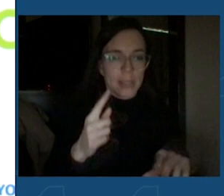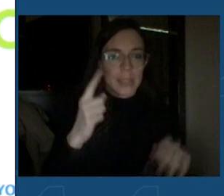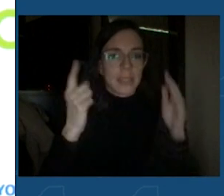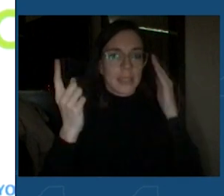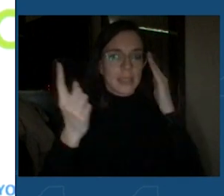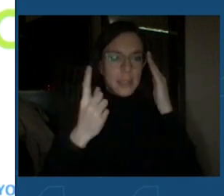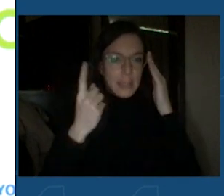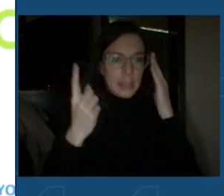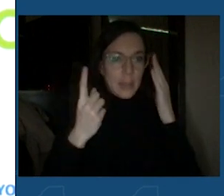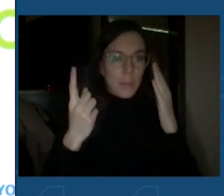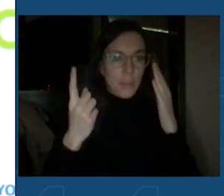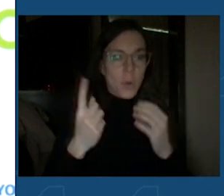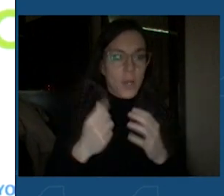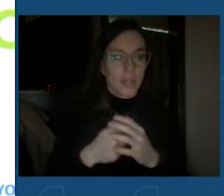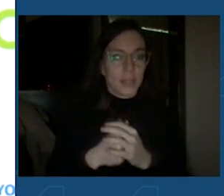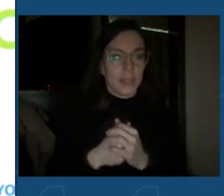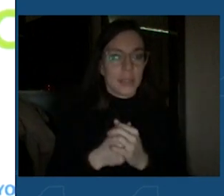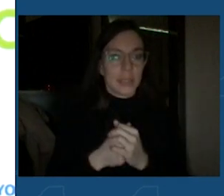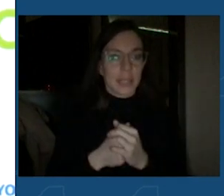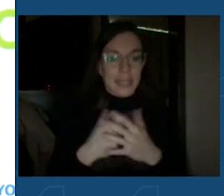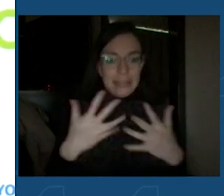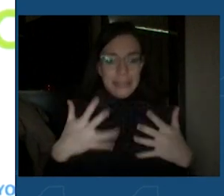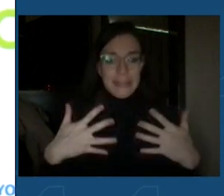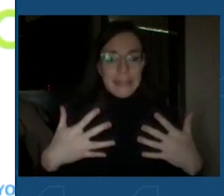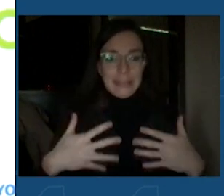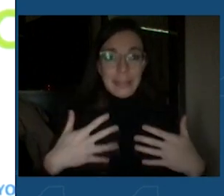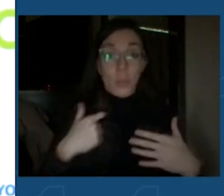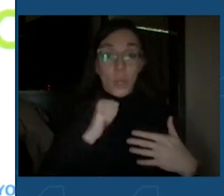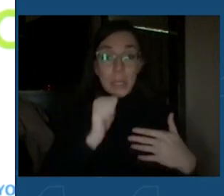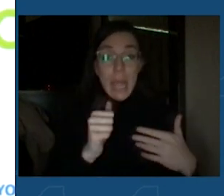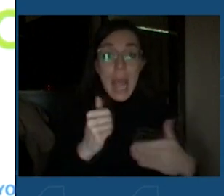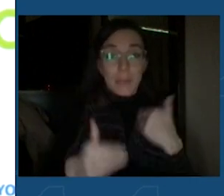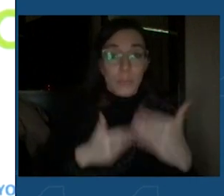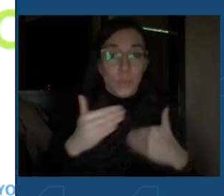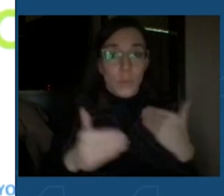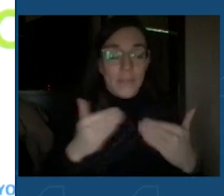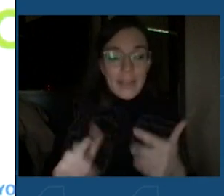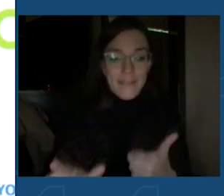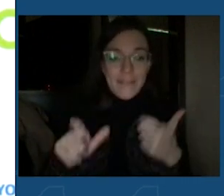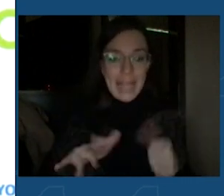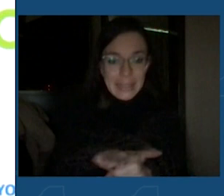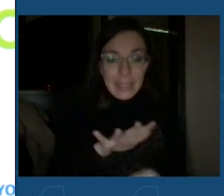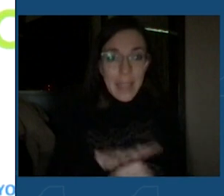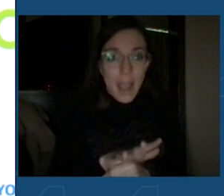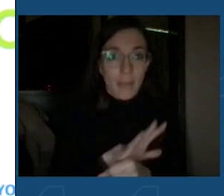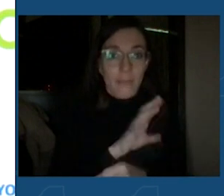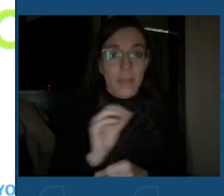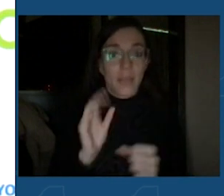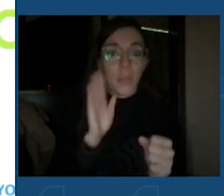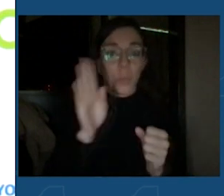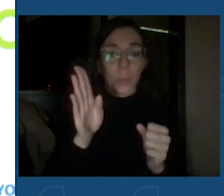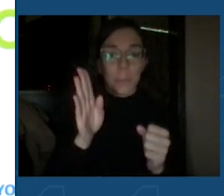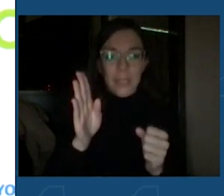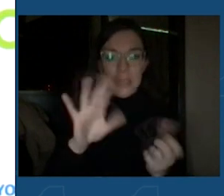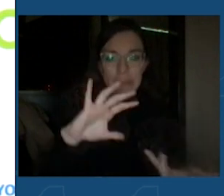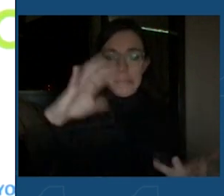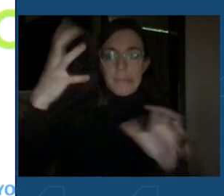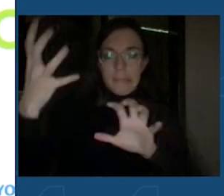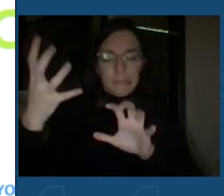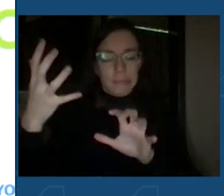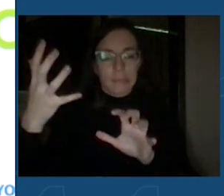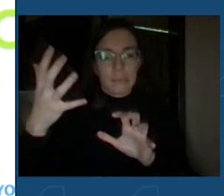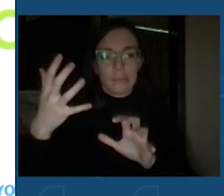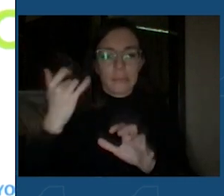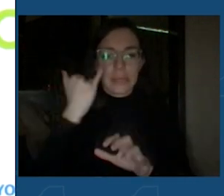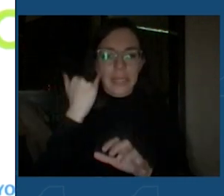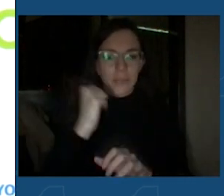saying, we're not moving fast enough and calamitous consequences will ensue if we don't